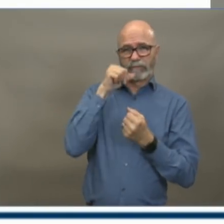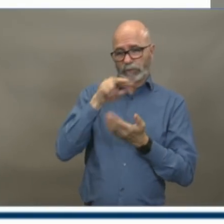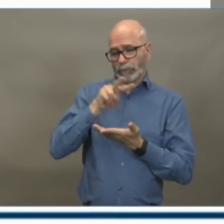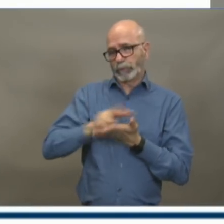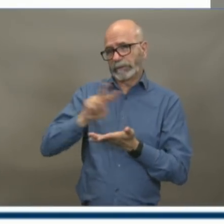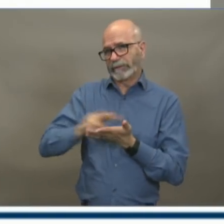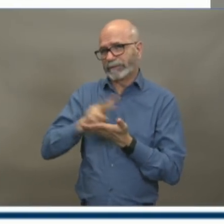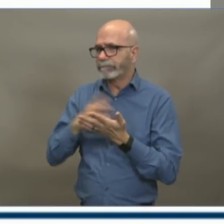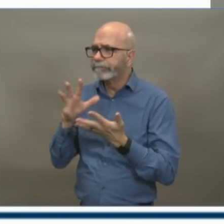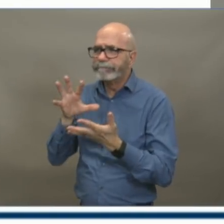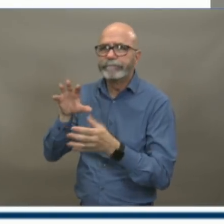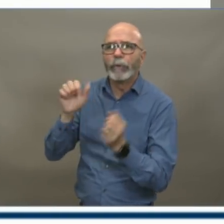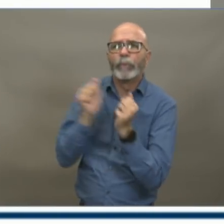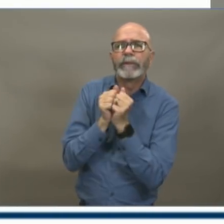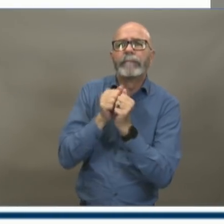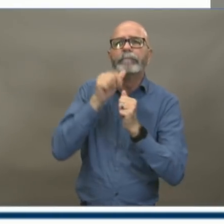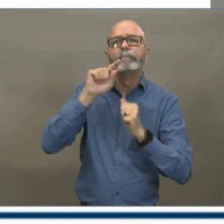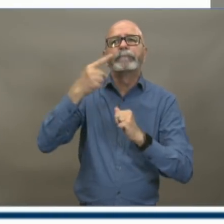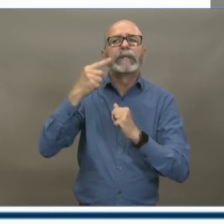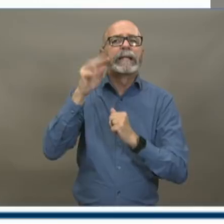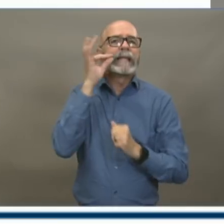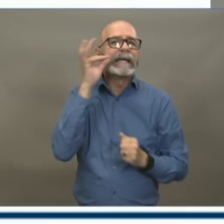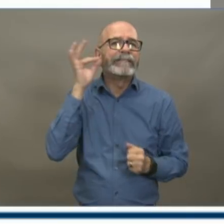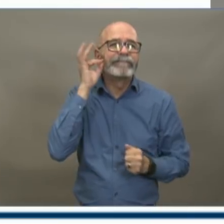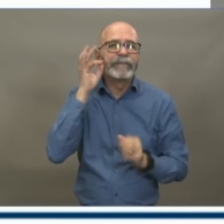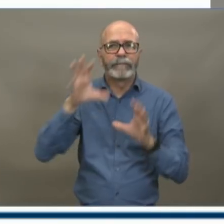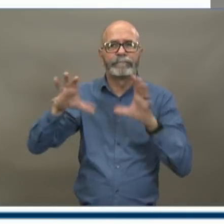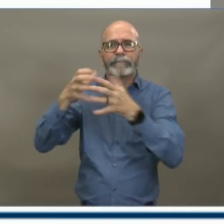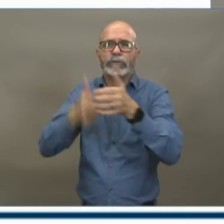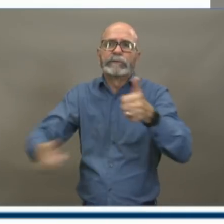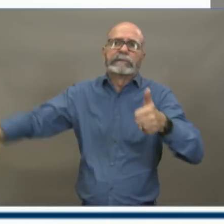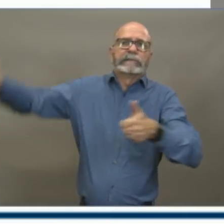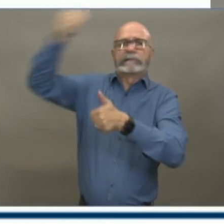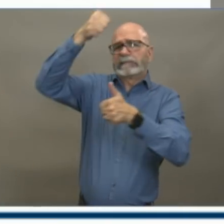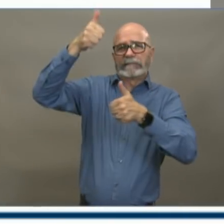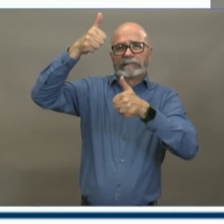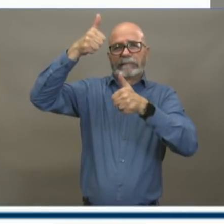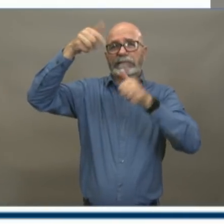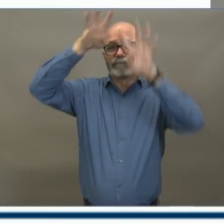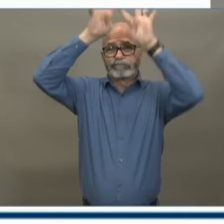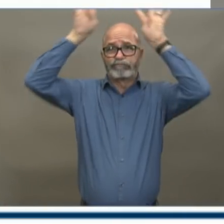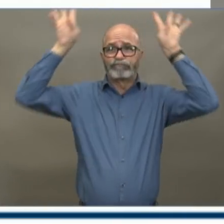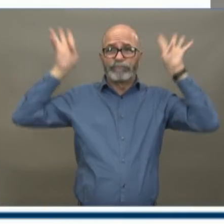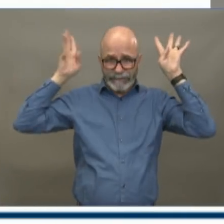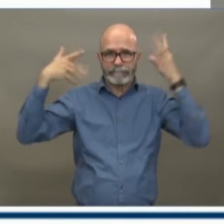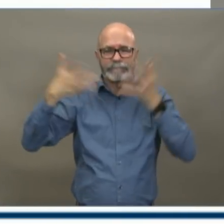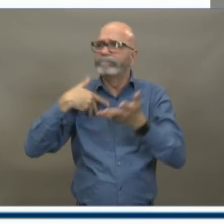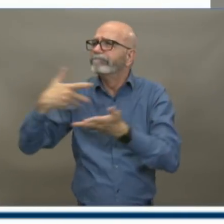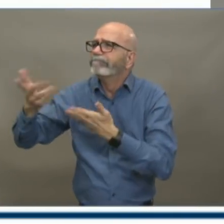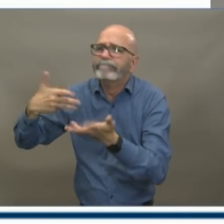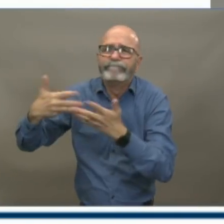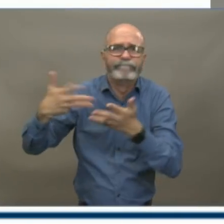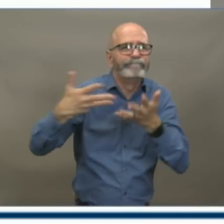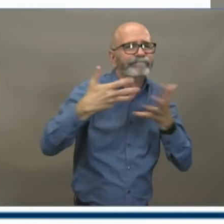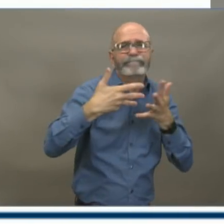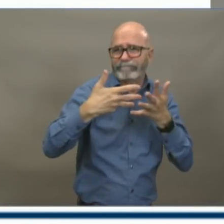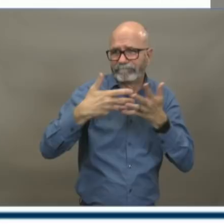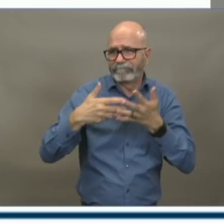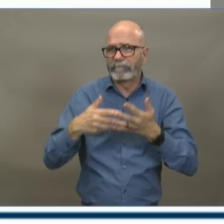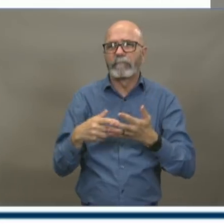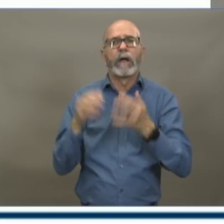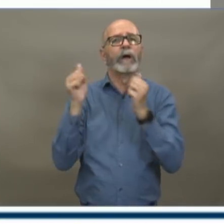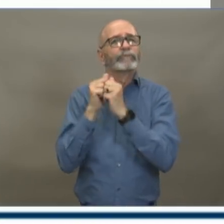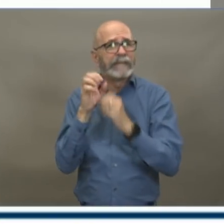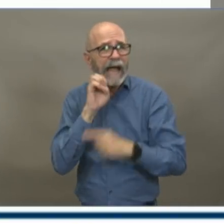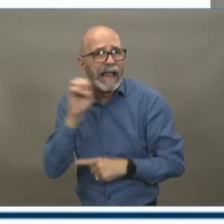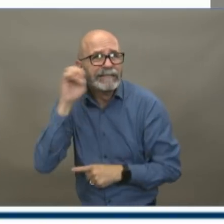Nations chiefs. We have specifically reached out, and the vaccine planning team are having ongoing discussions with our First Nations elders